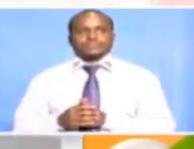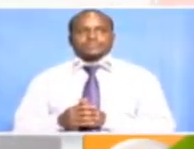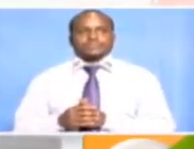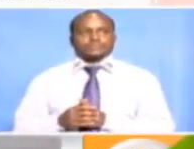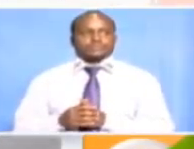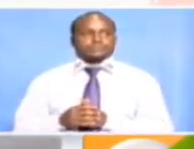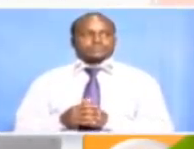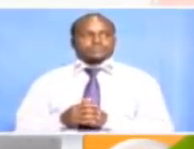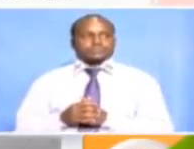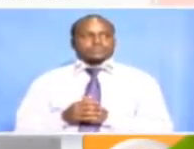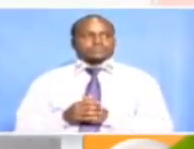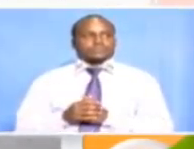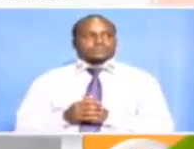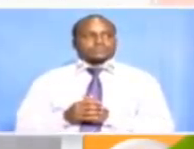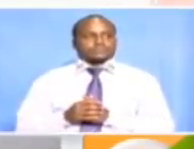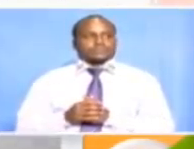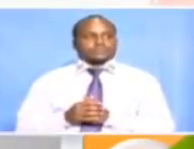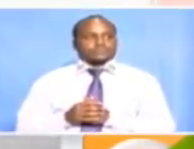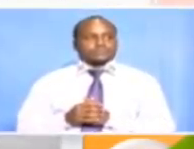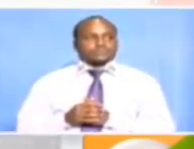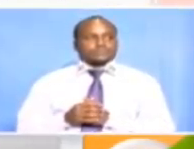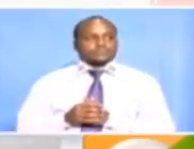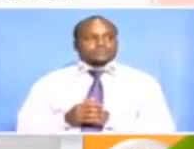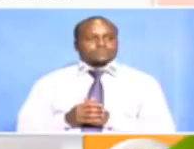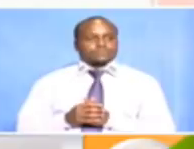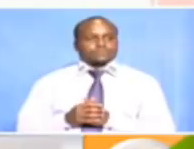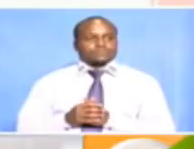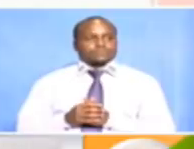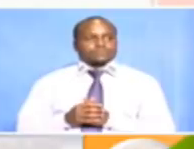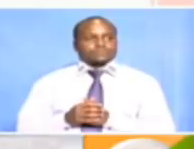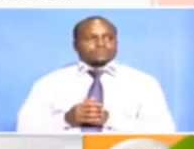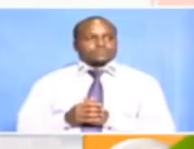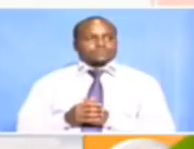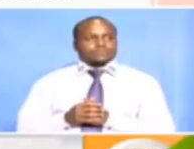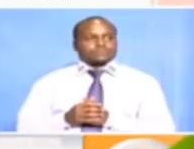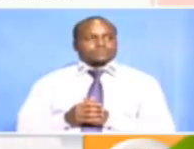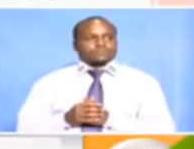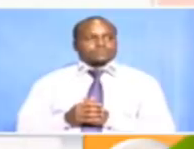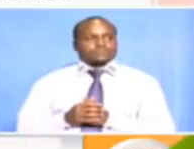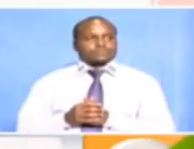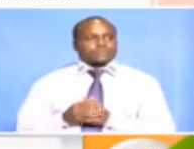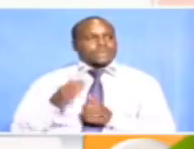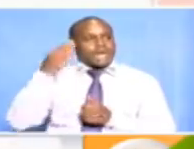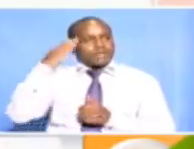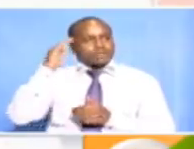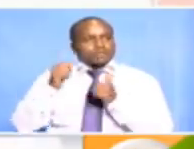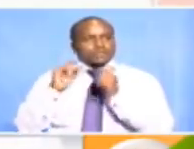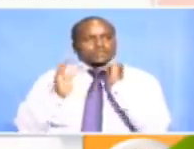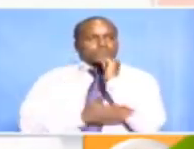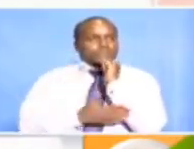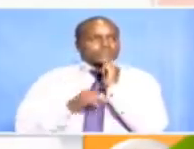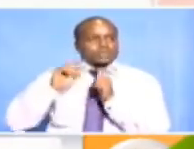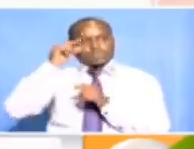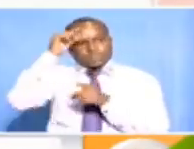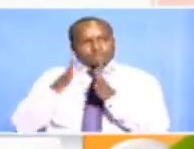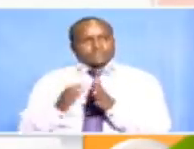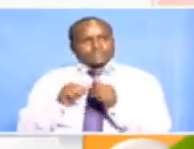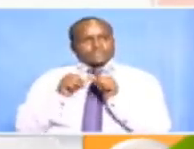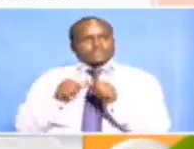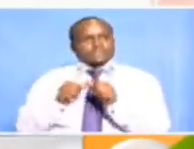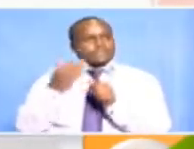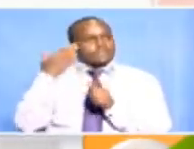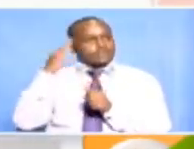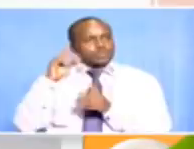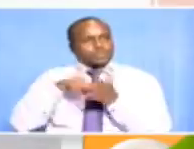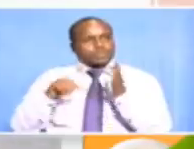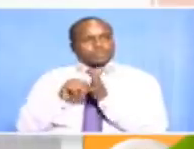by OV Ngani, Victor Ngani, right? I don't know which is worse, that the Nairobi governor still doesn't know what